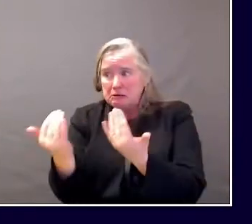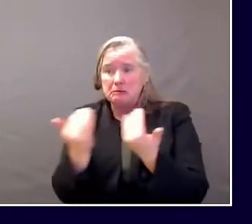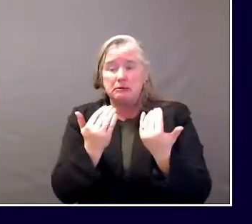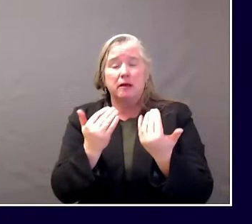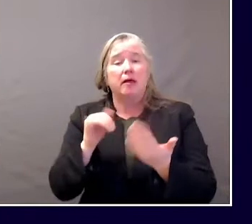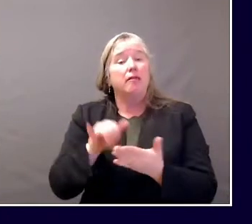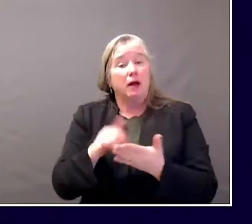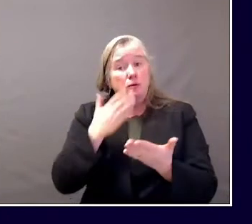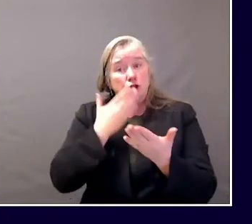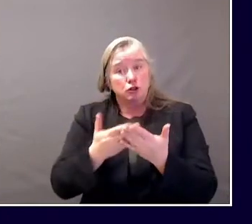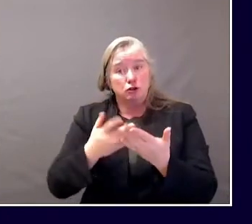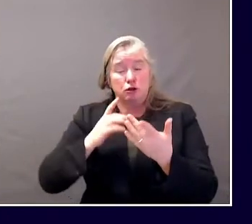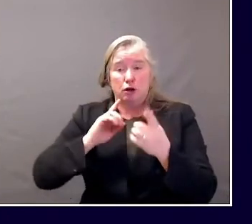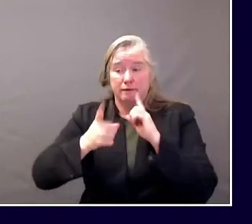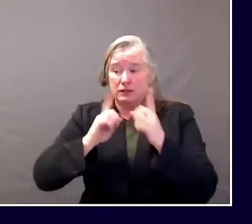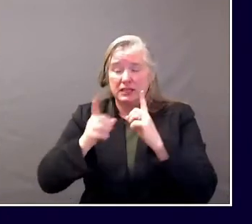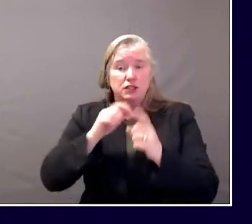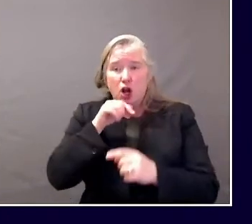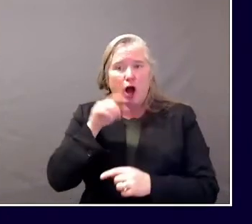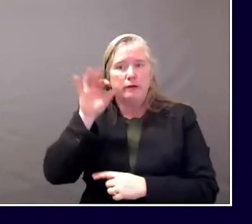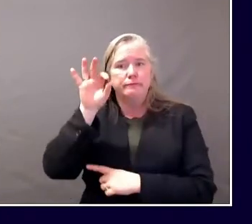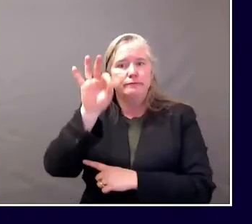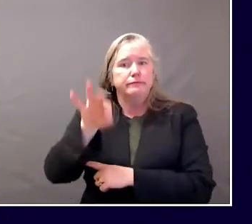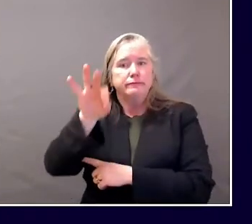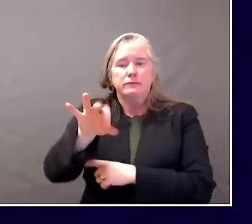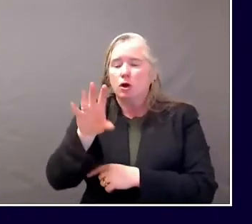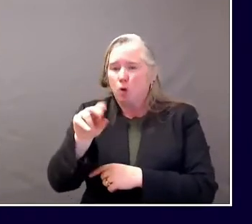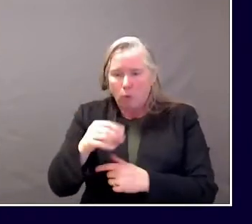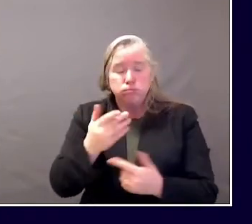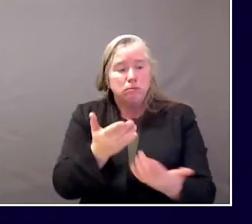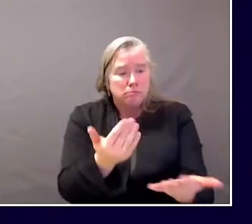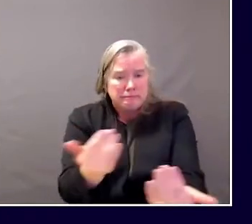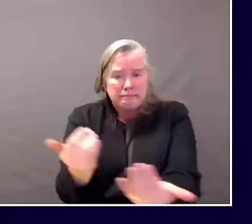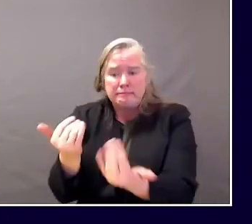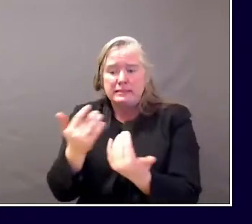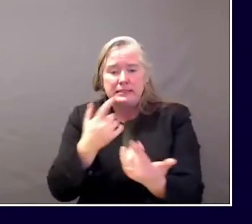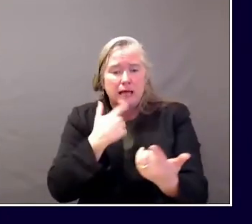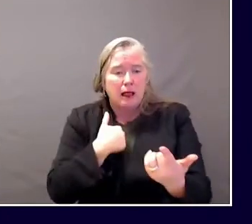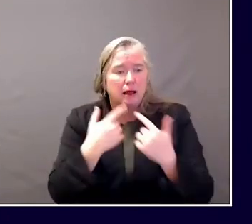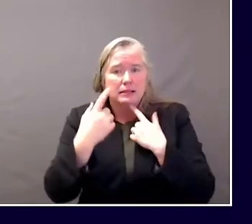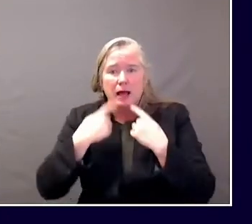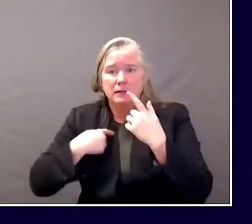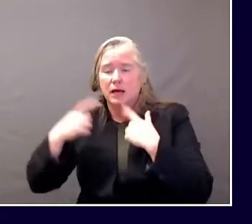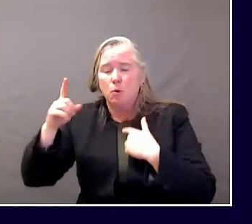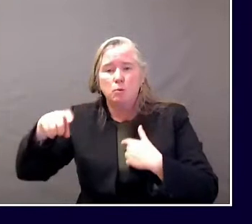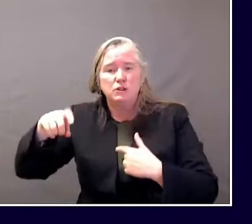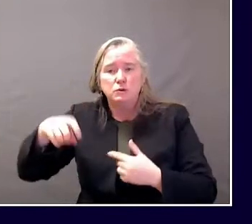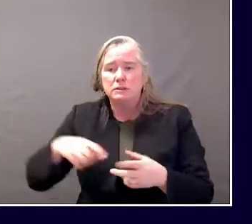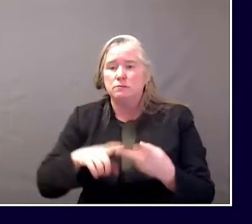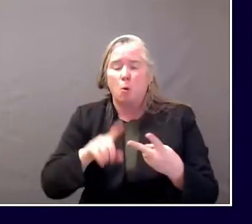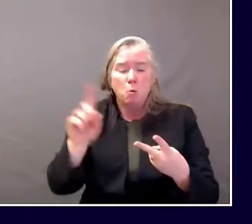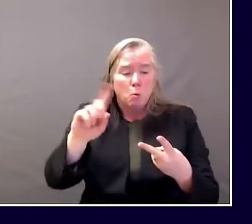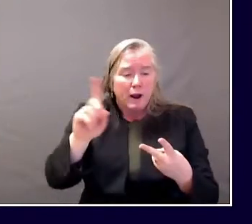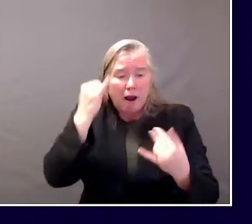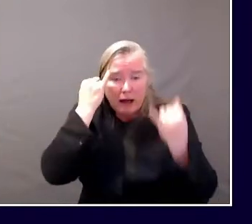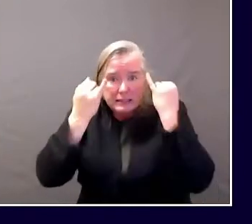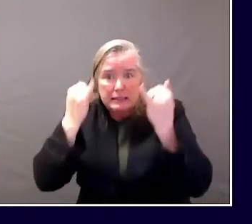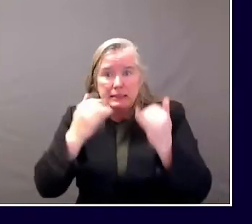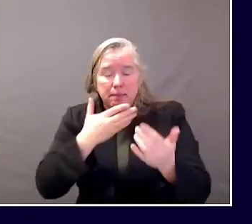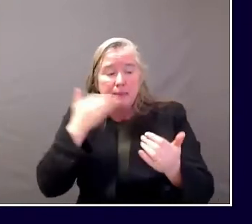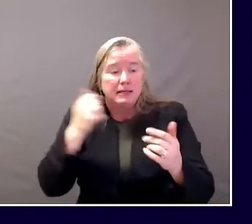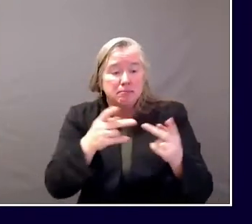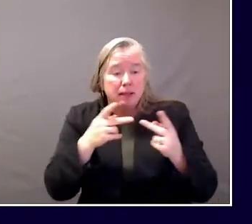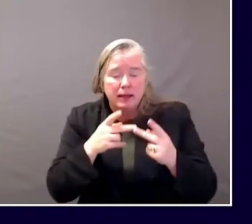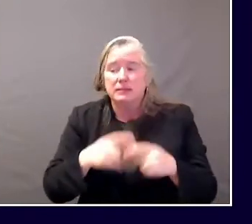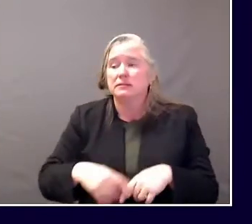was a two-way conversation. We've solicited input from them on what types of sites might be useful, which might be more beneficial